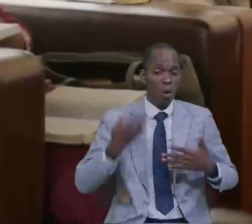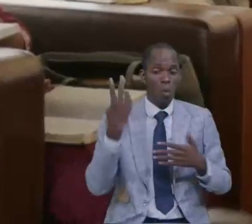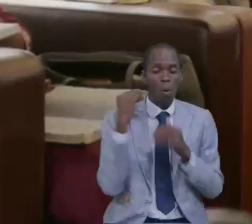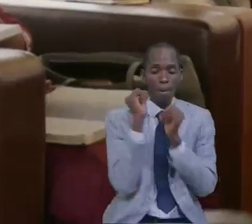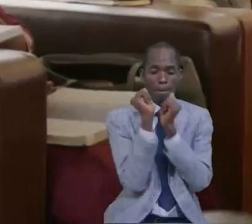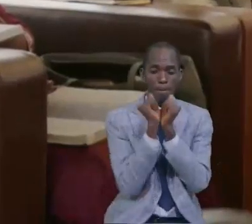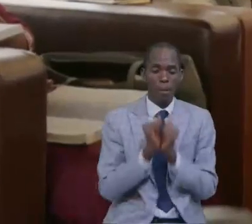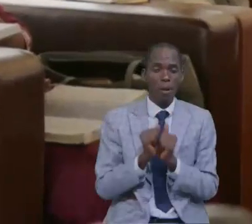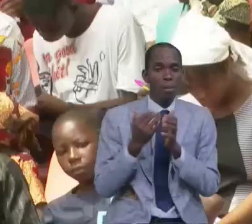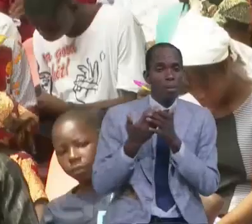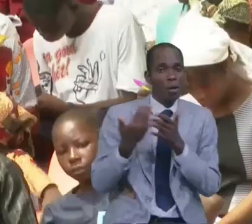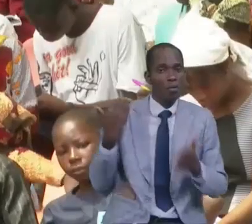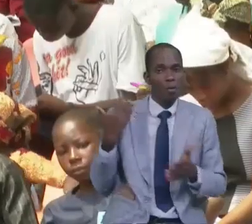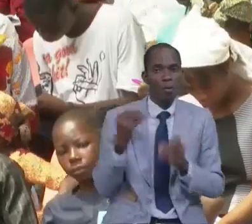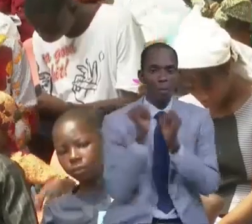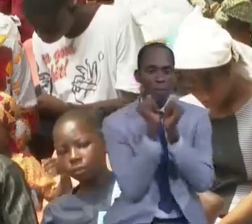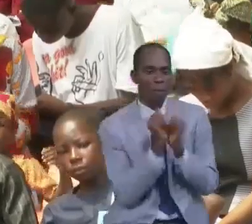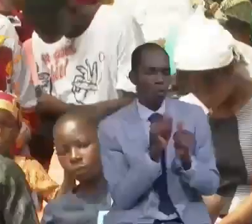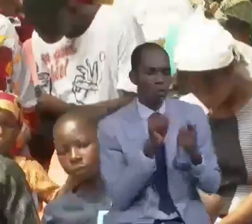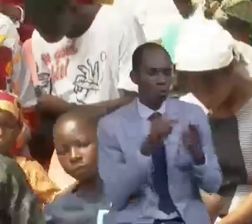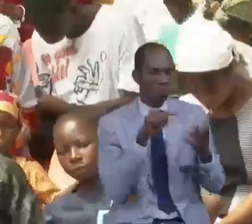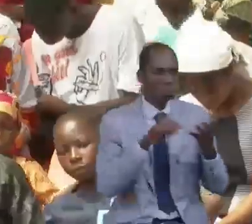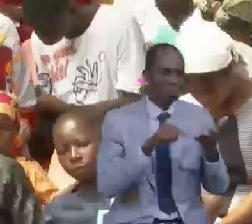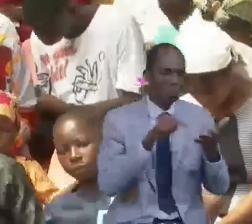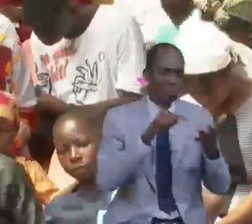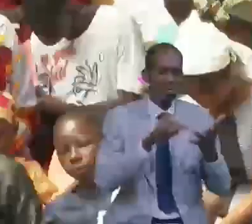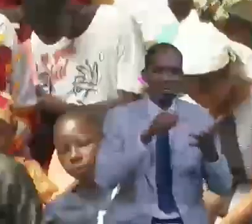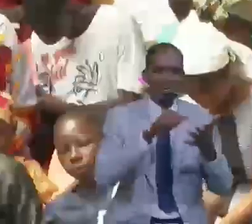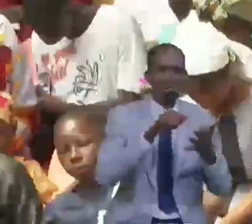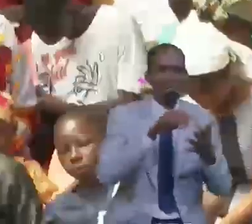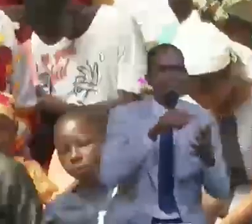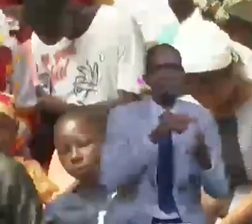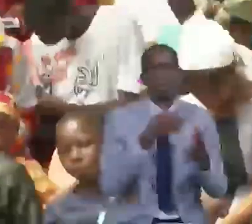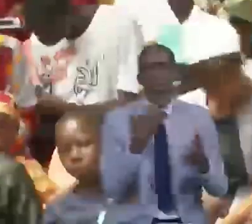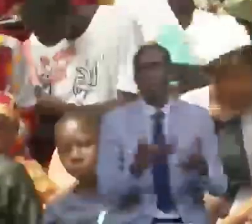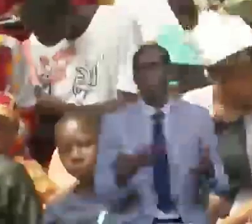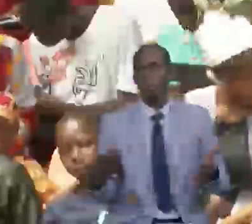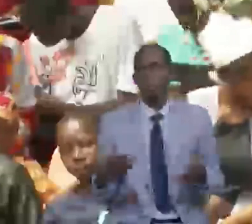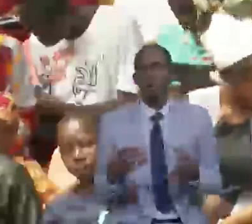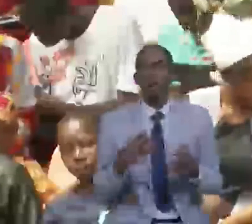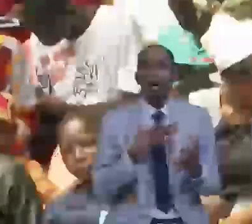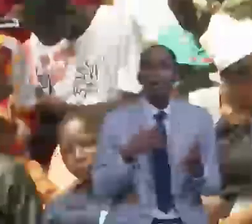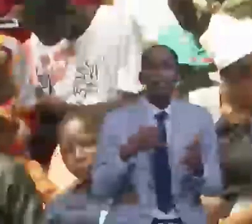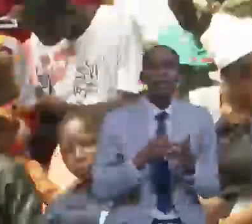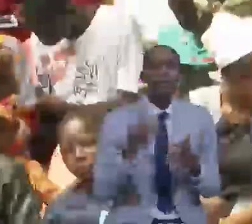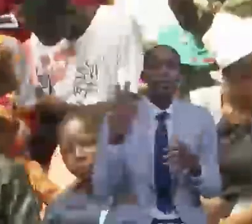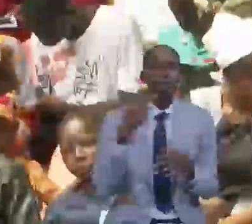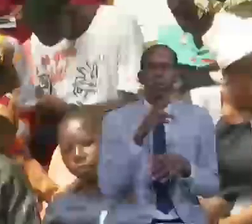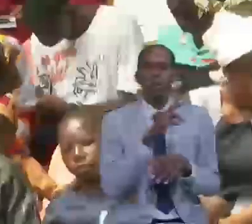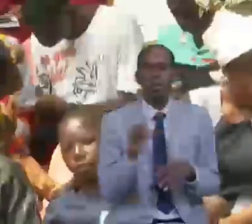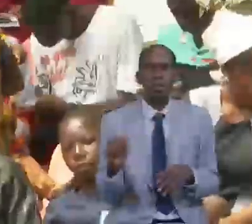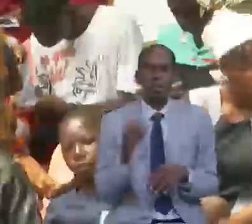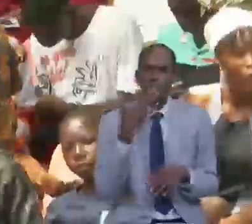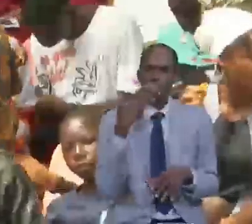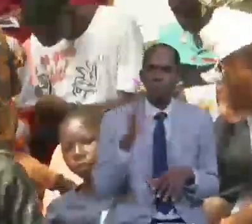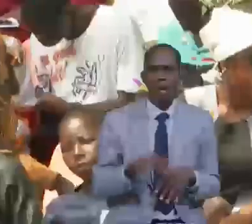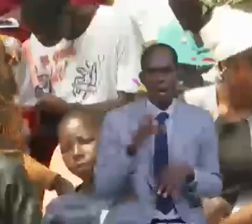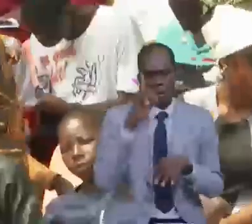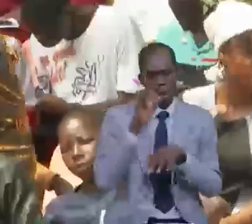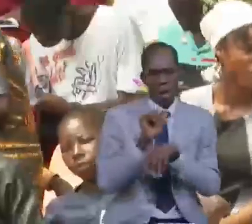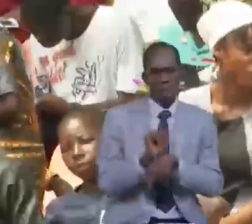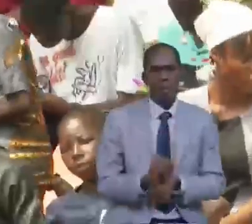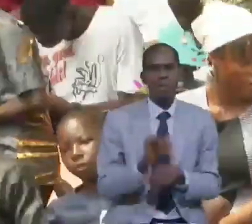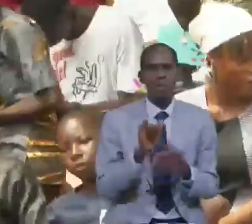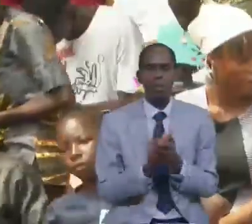that bound you. But now you are saved as a result of that salvation. L in that